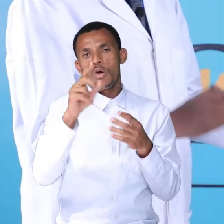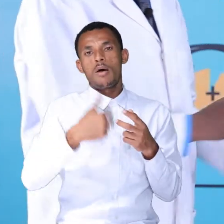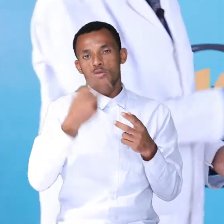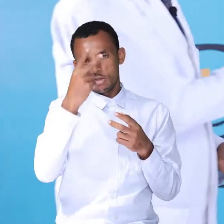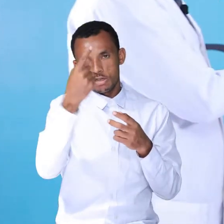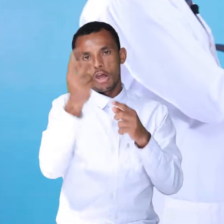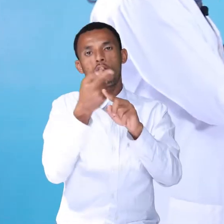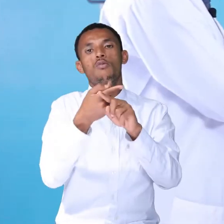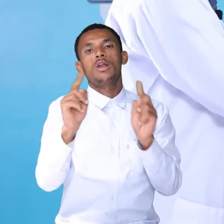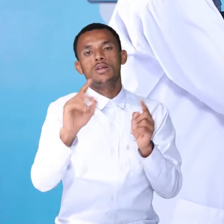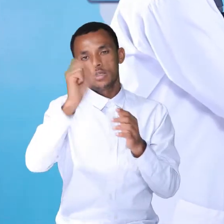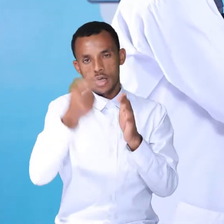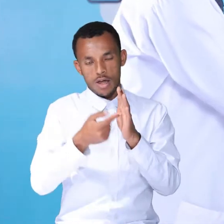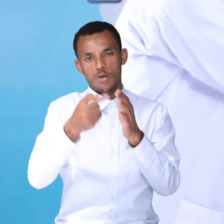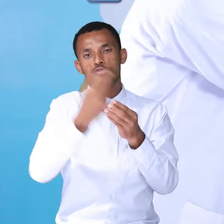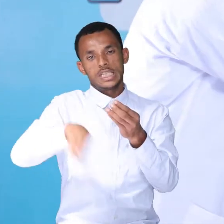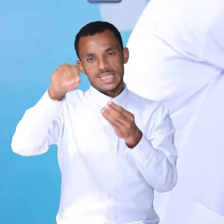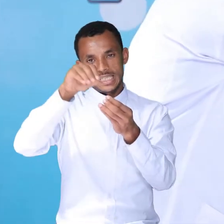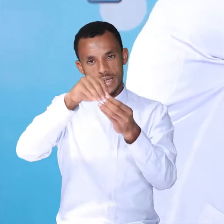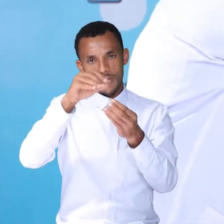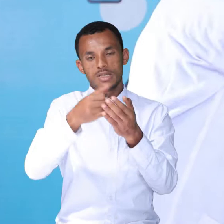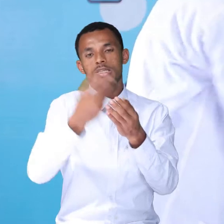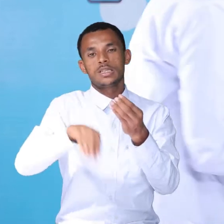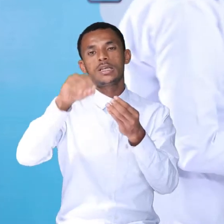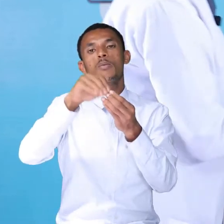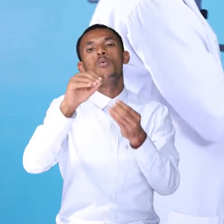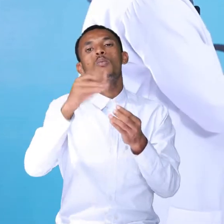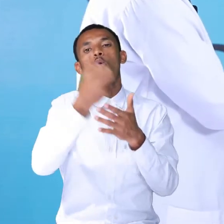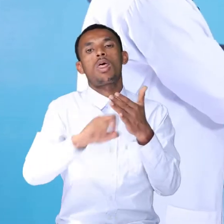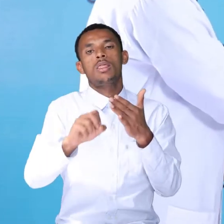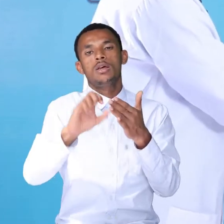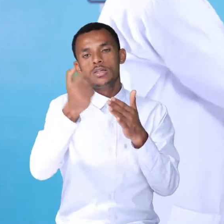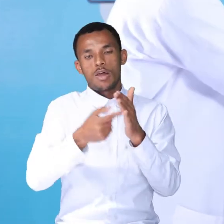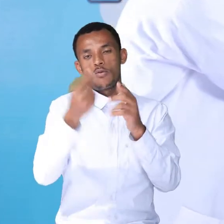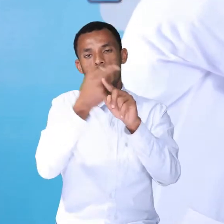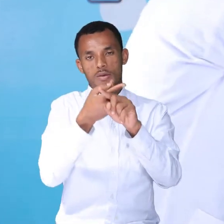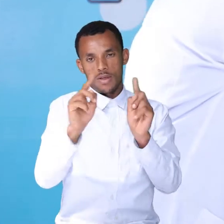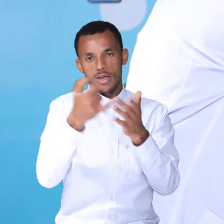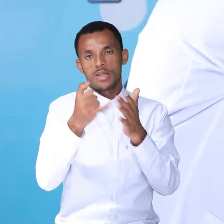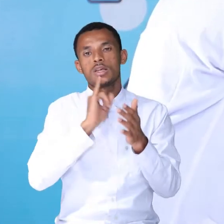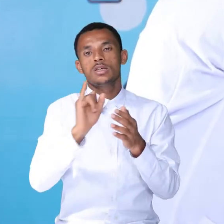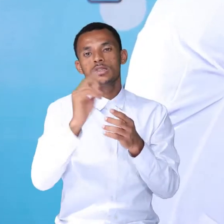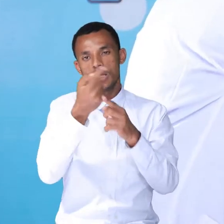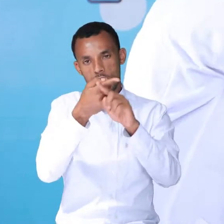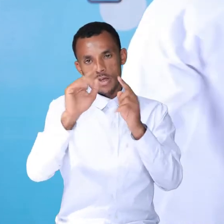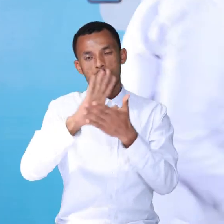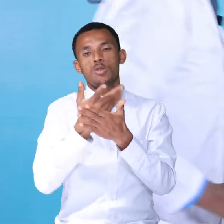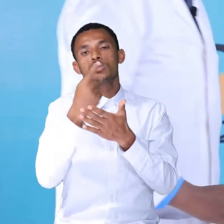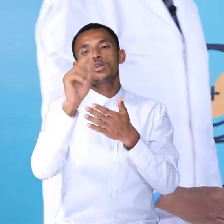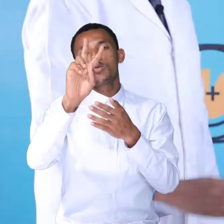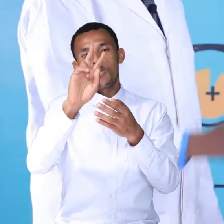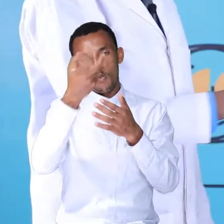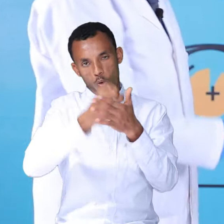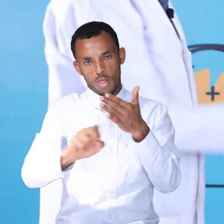see the difference. Sine of the sum, it is the sum of the product. Sine of the difference, it is the difference between the two